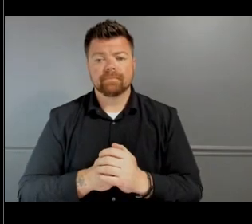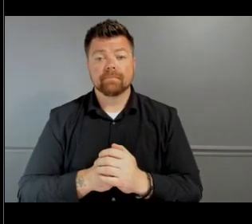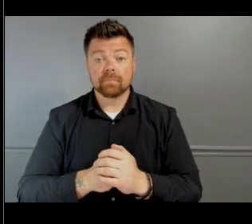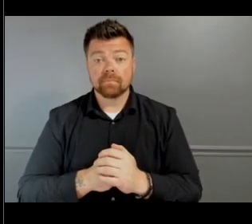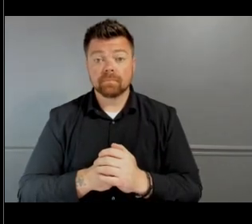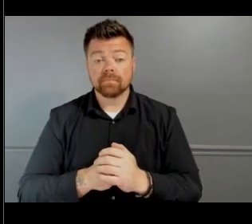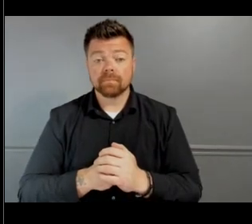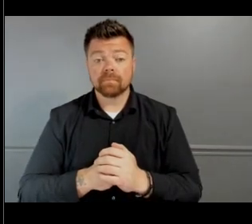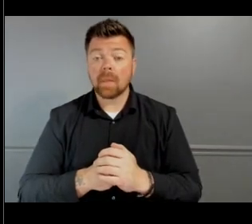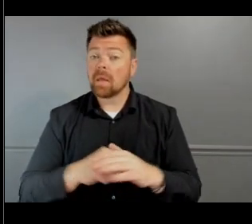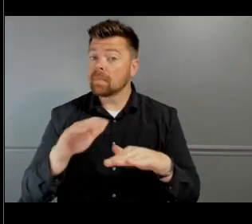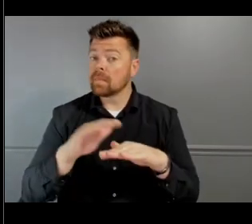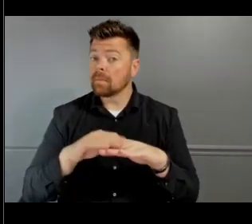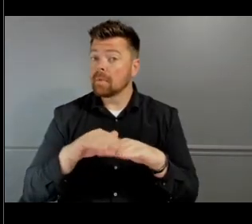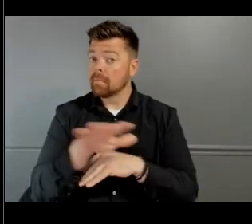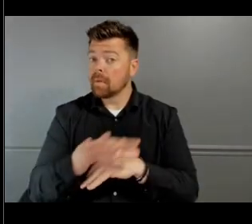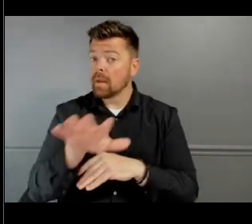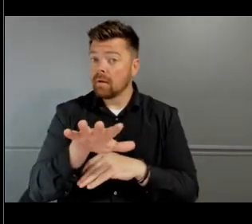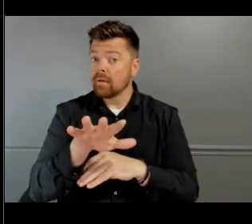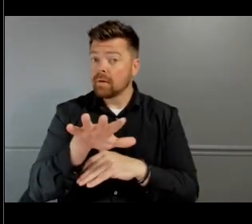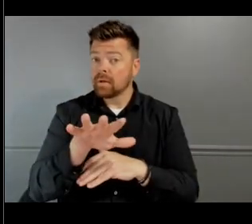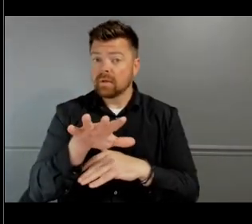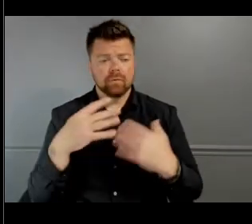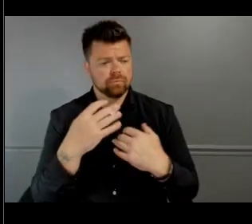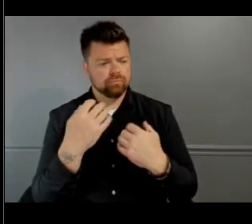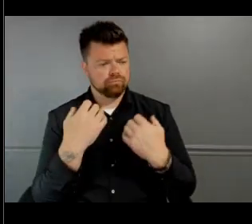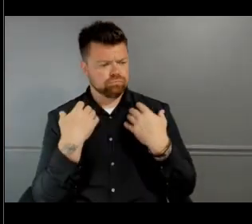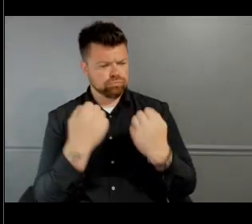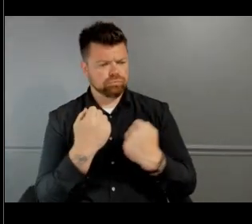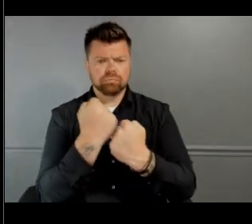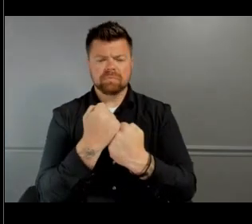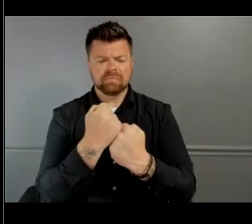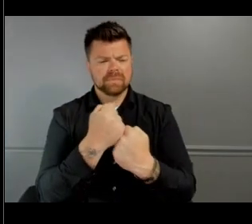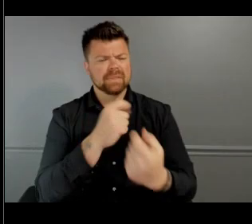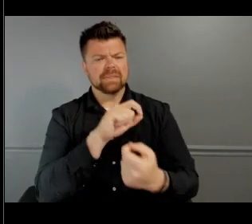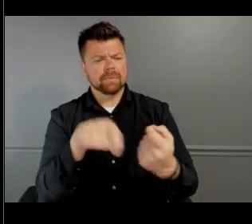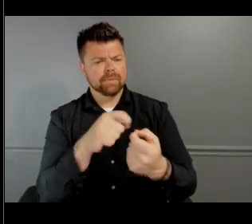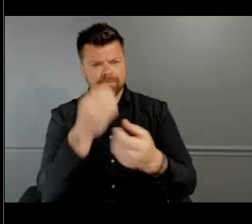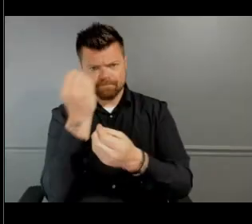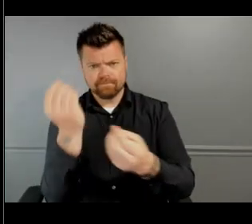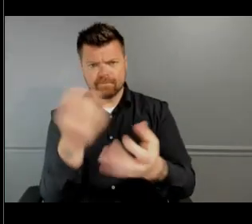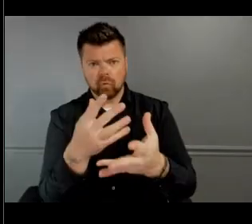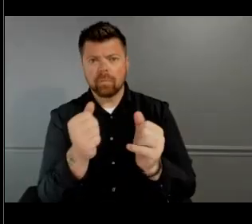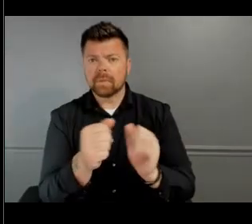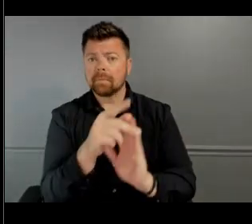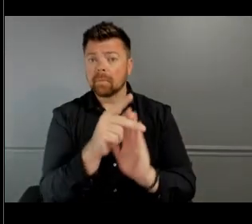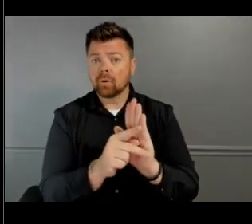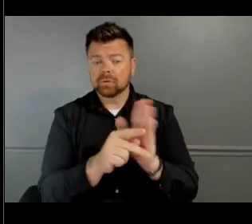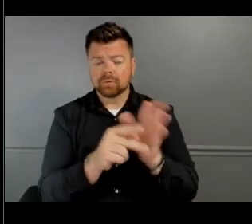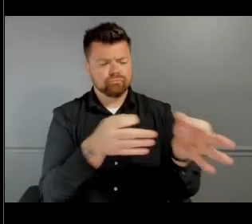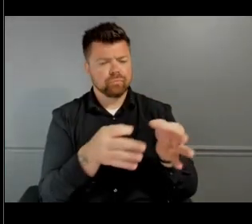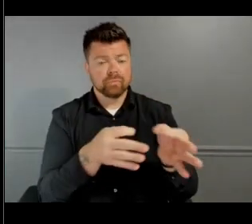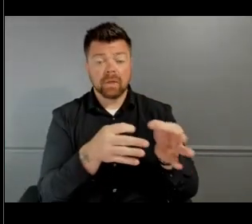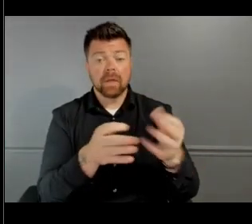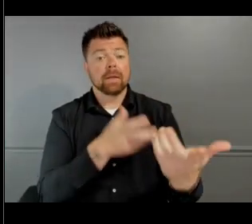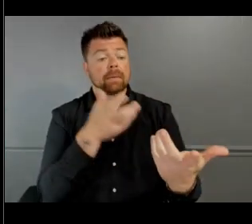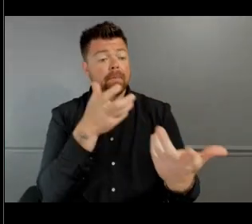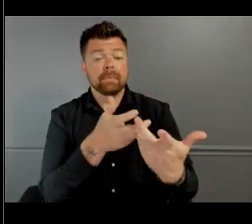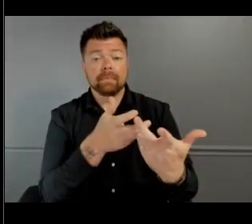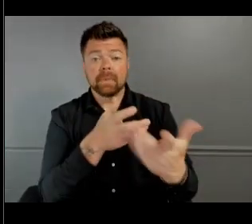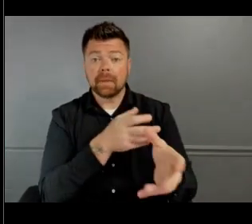Although the minimum areas for reinforcement specified in the guidelines meet